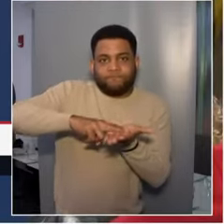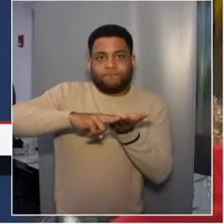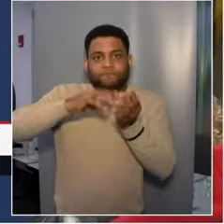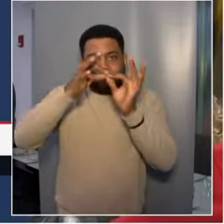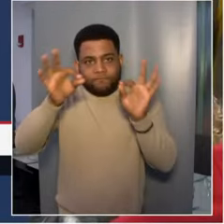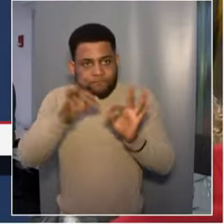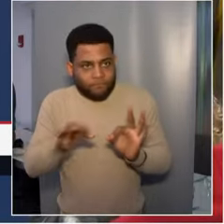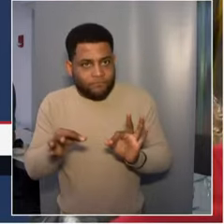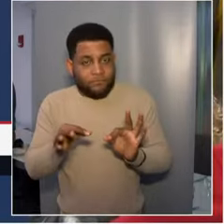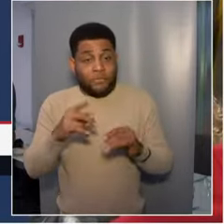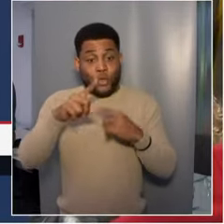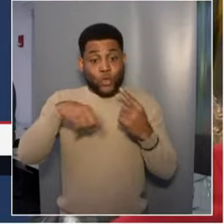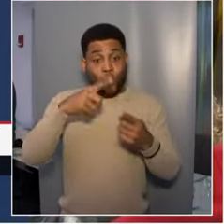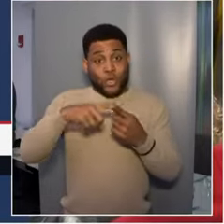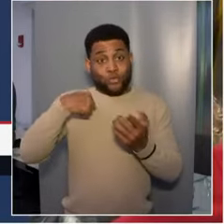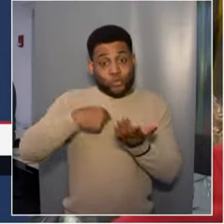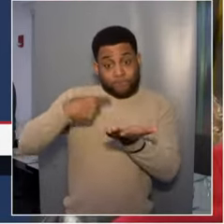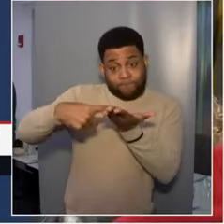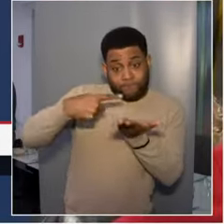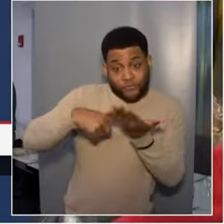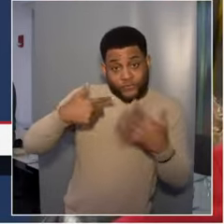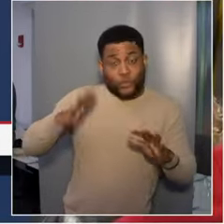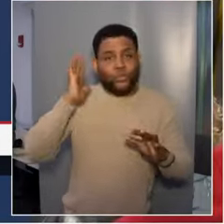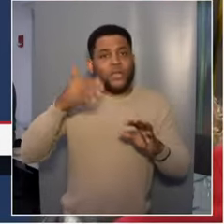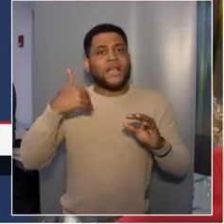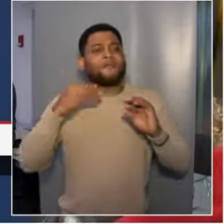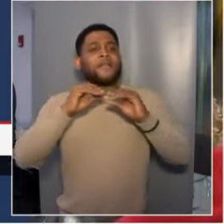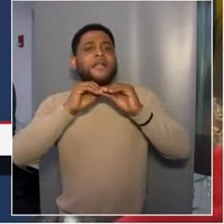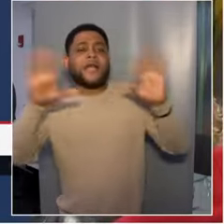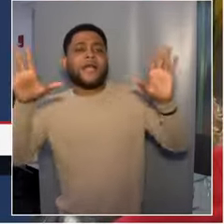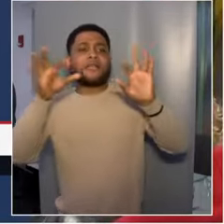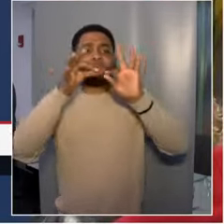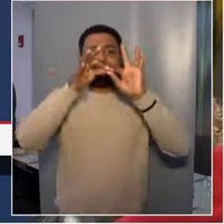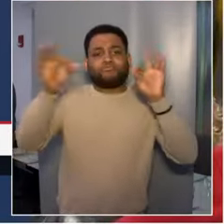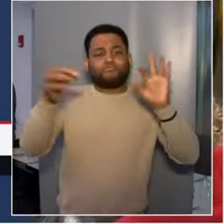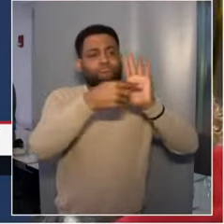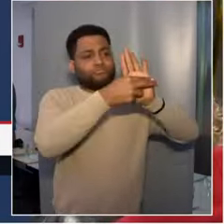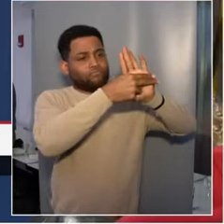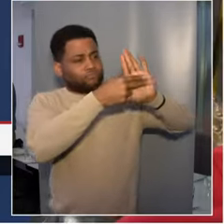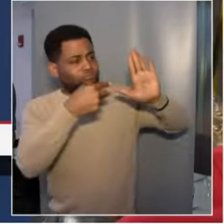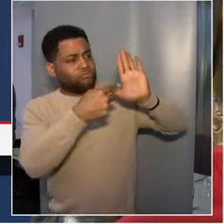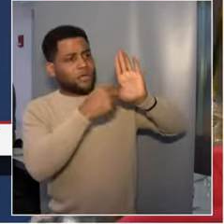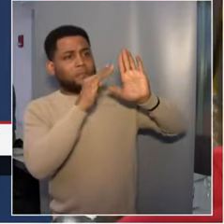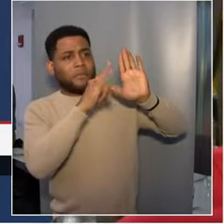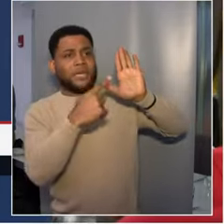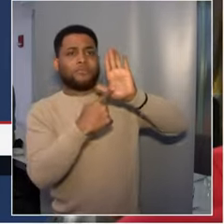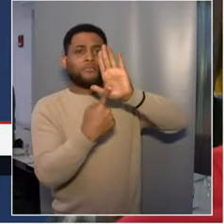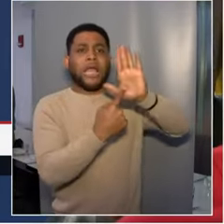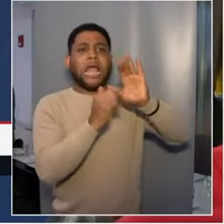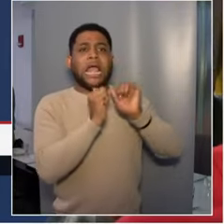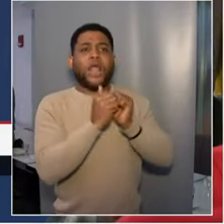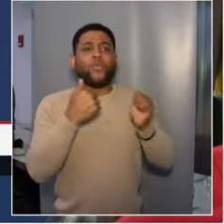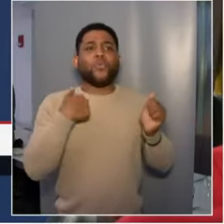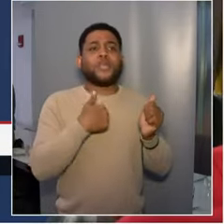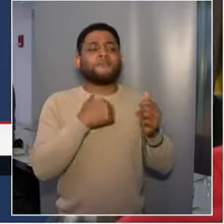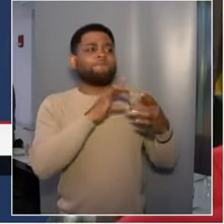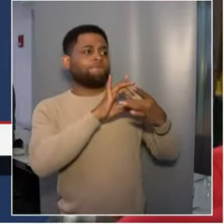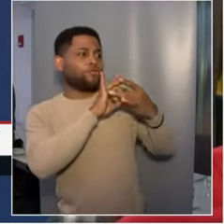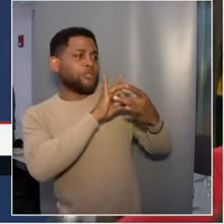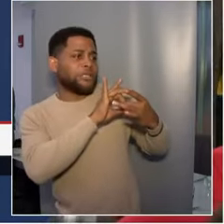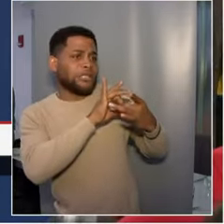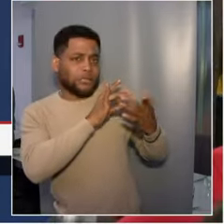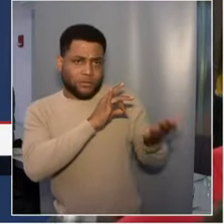language that dictates how a team in our relationship would be if they decided to leave. Now, while Ted would